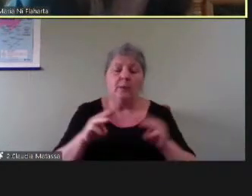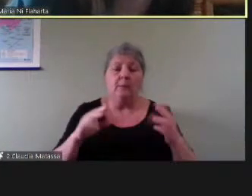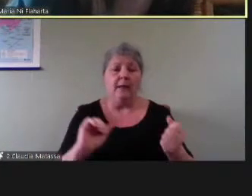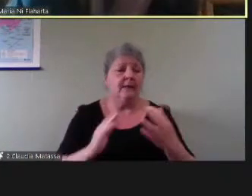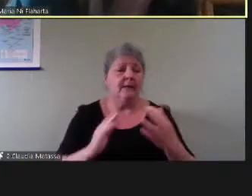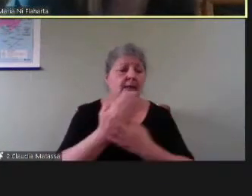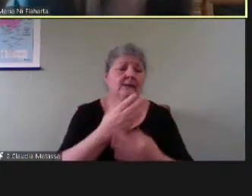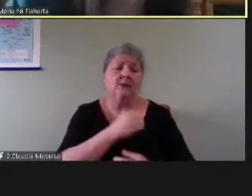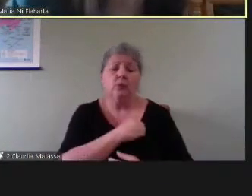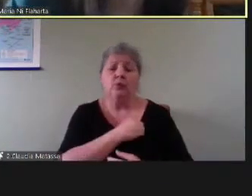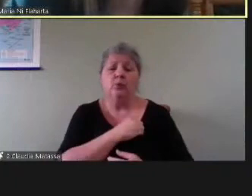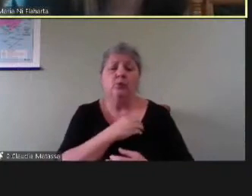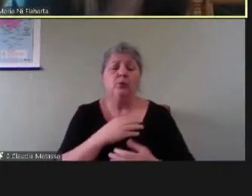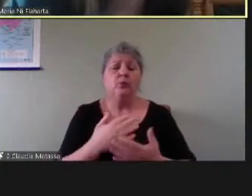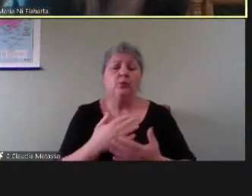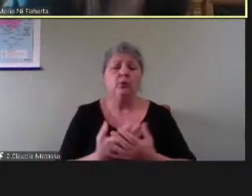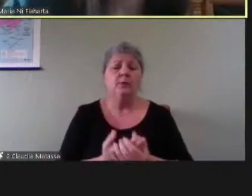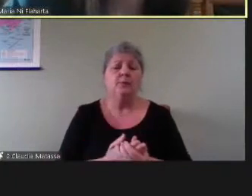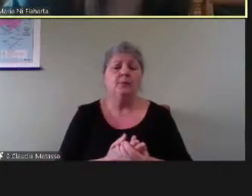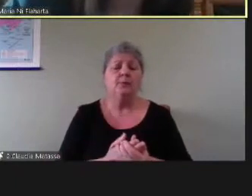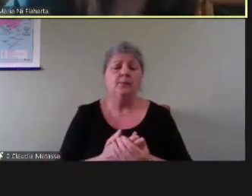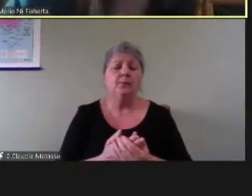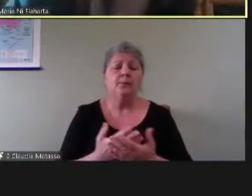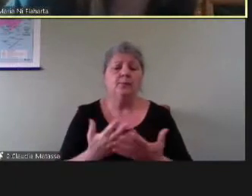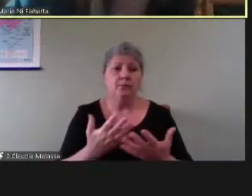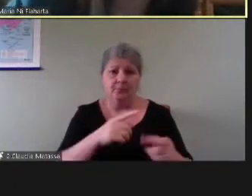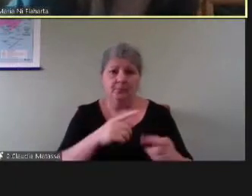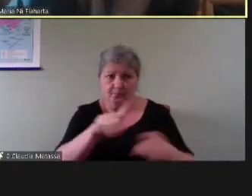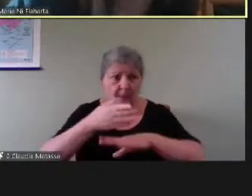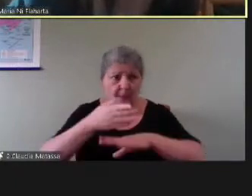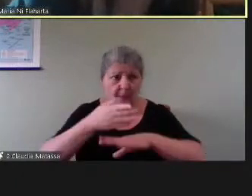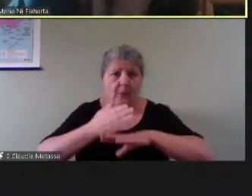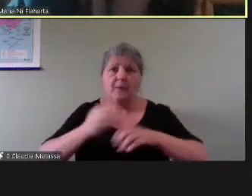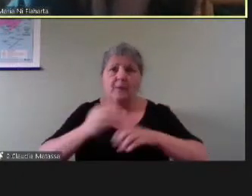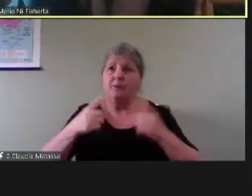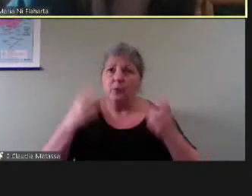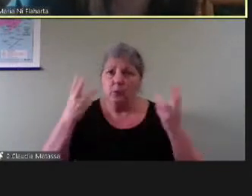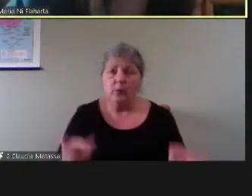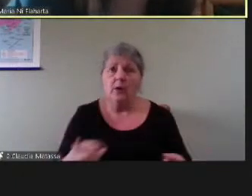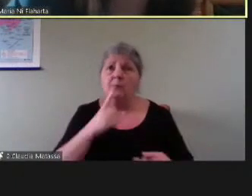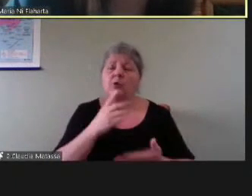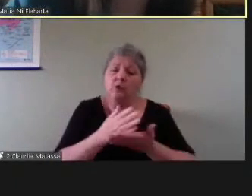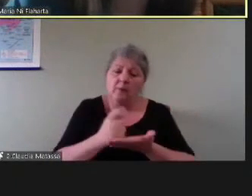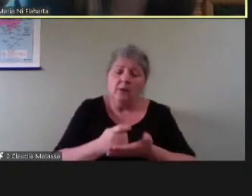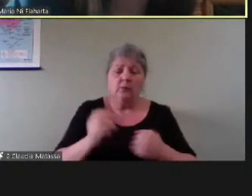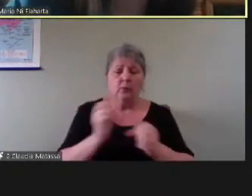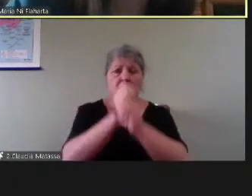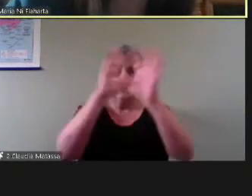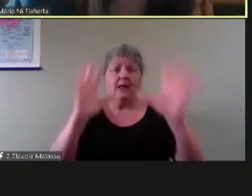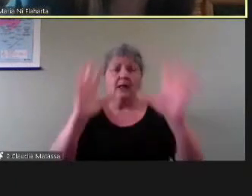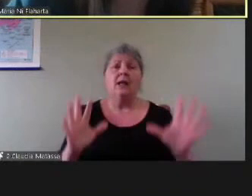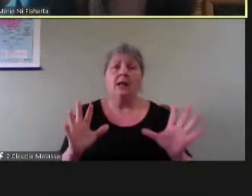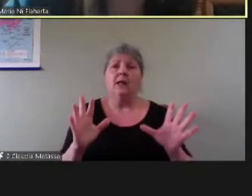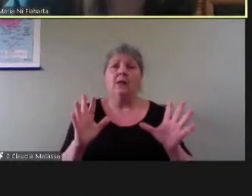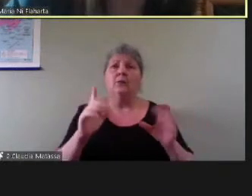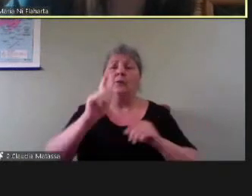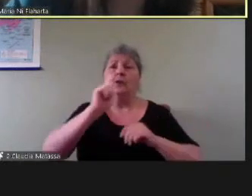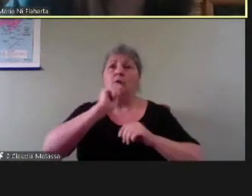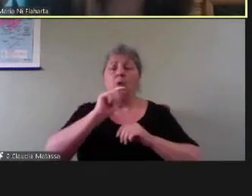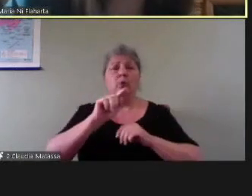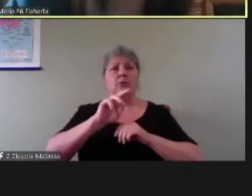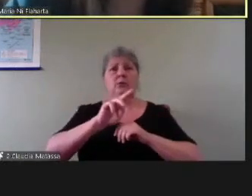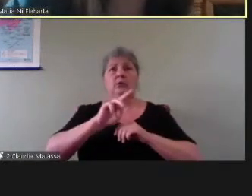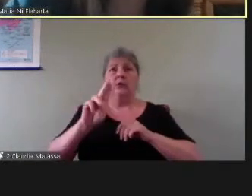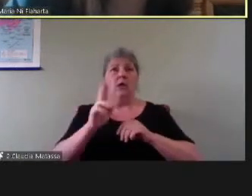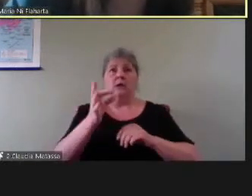in a prison setting. Everyone wanted it. In some cases, it was very clear that people were told that you were not getting a job